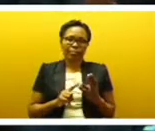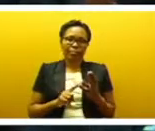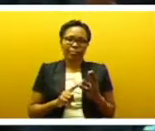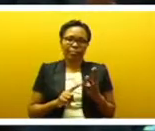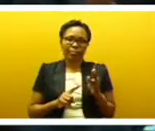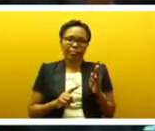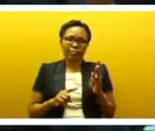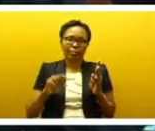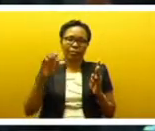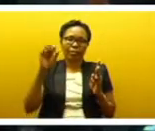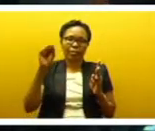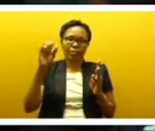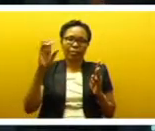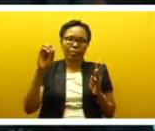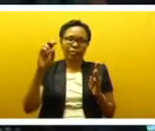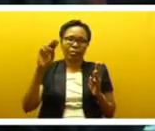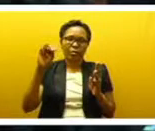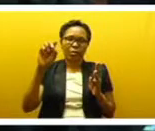Songoyiwa.